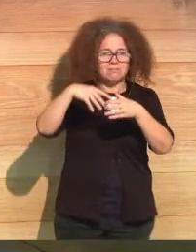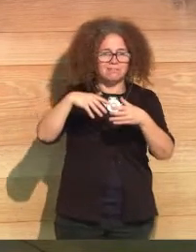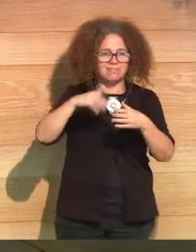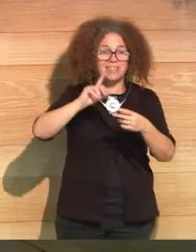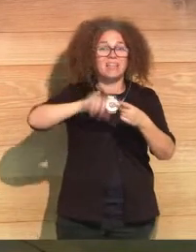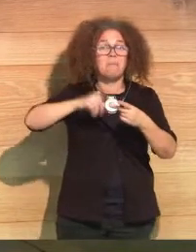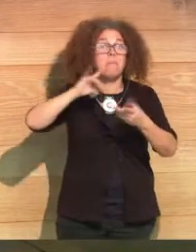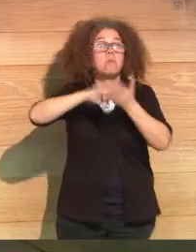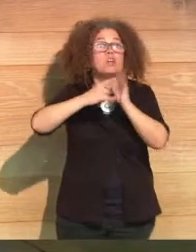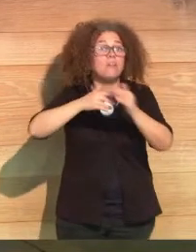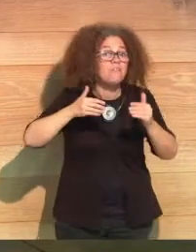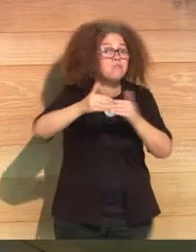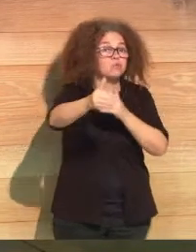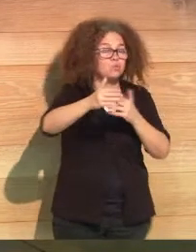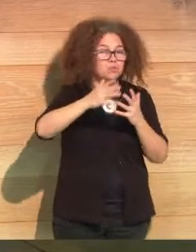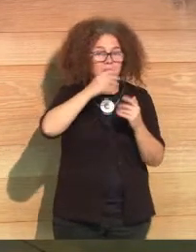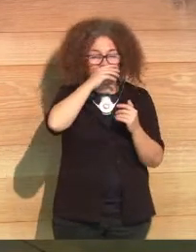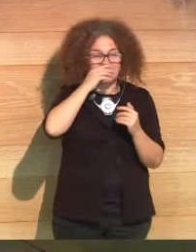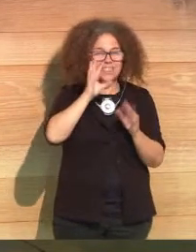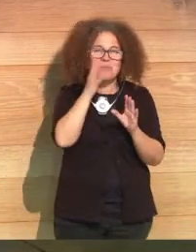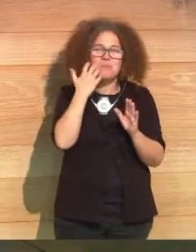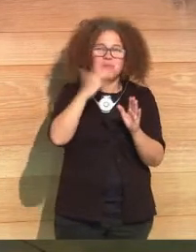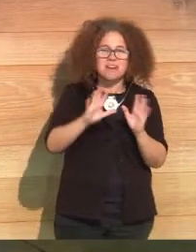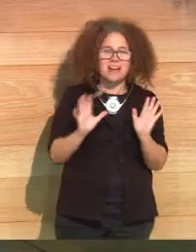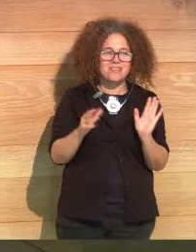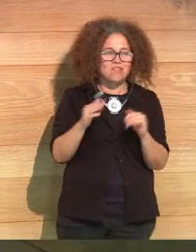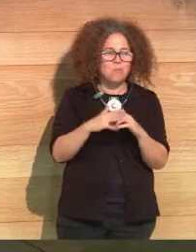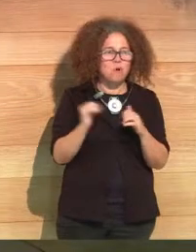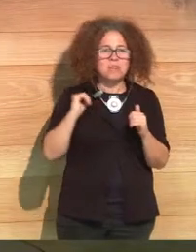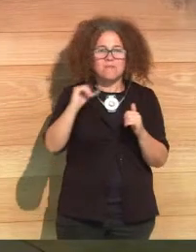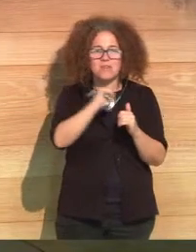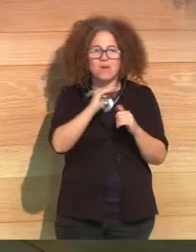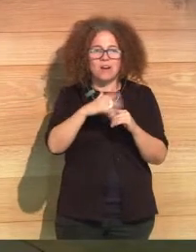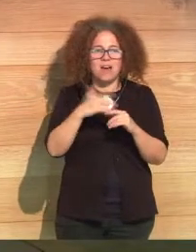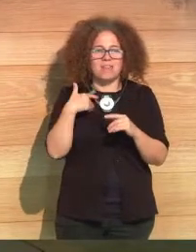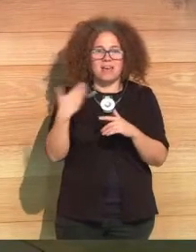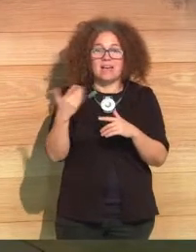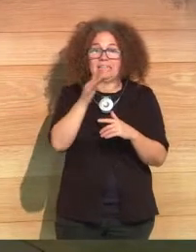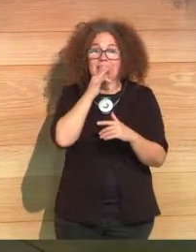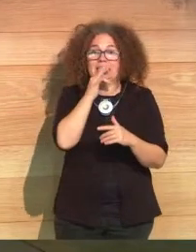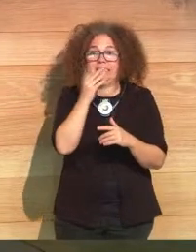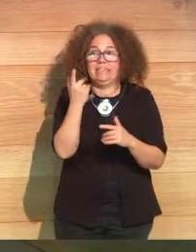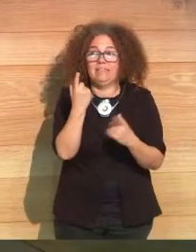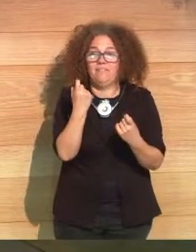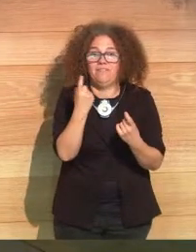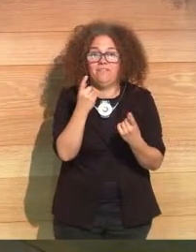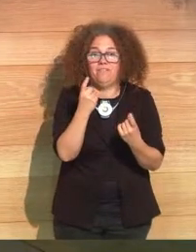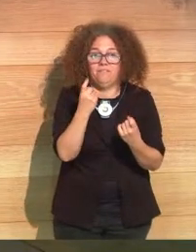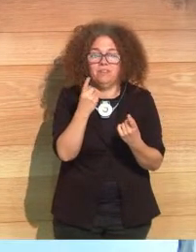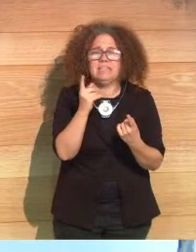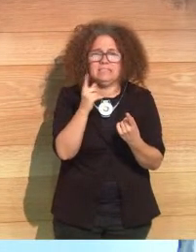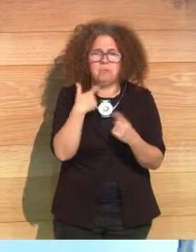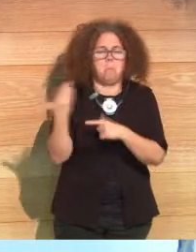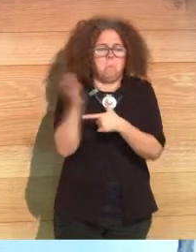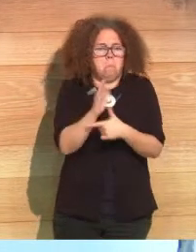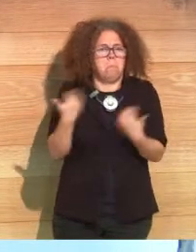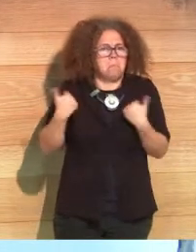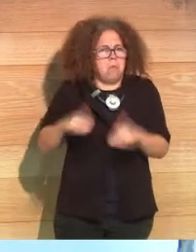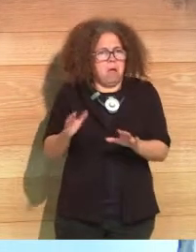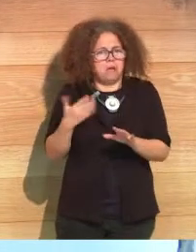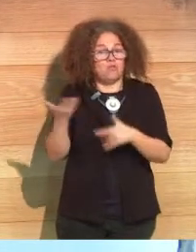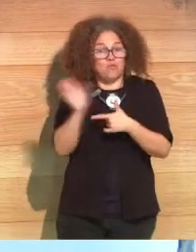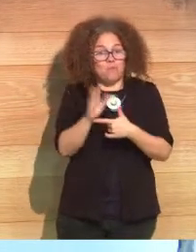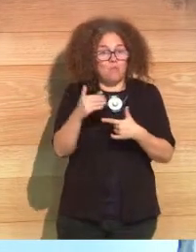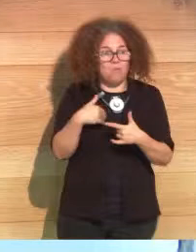weird in a solo show to share the projects that are not finalized yet, but because we hope we can